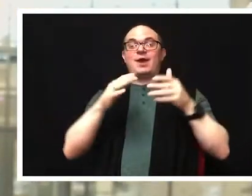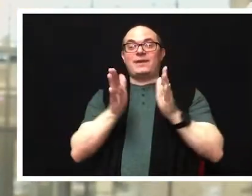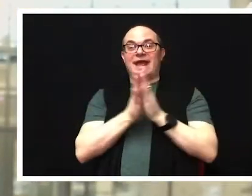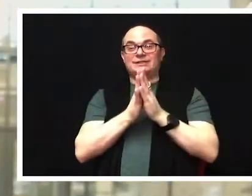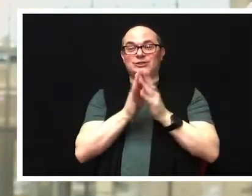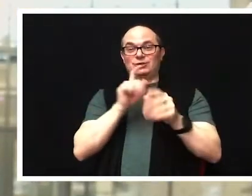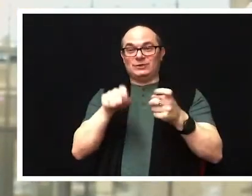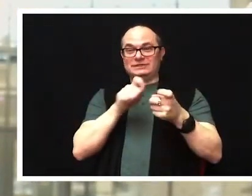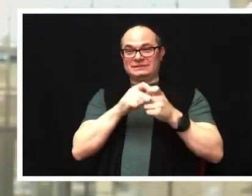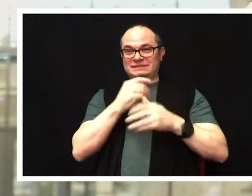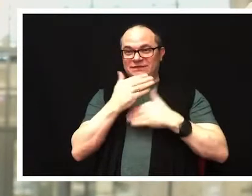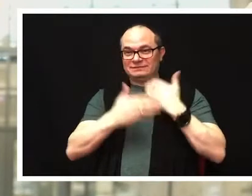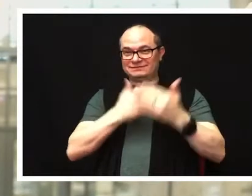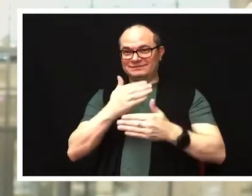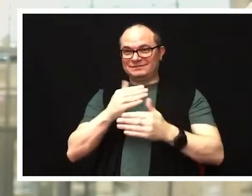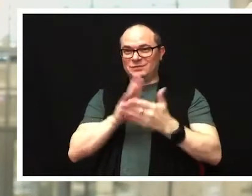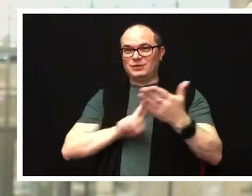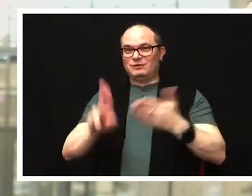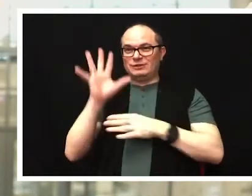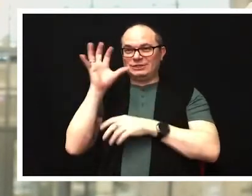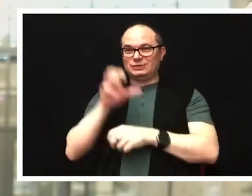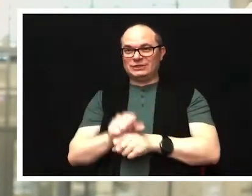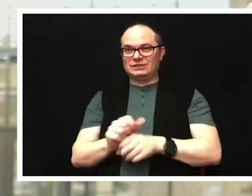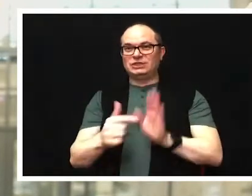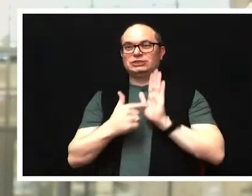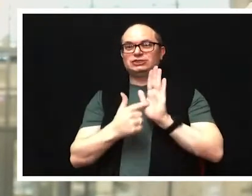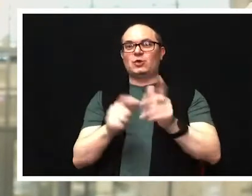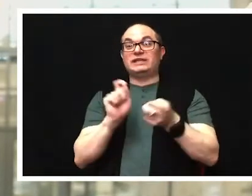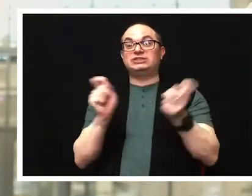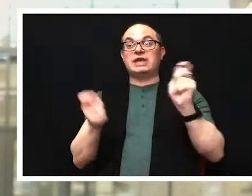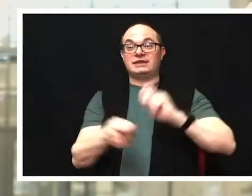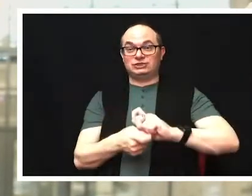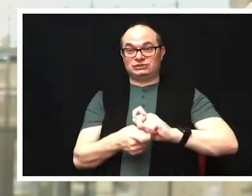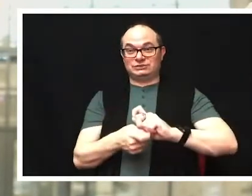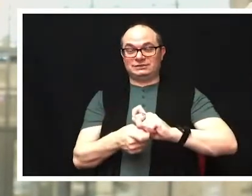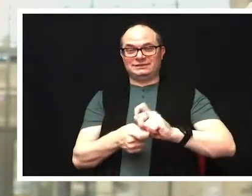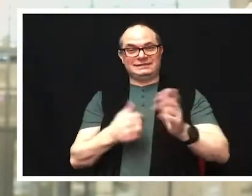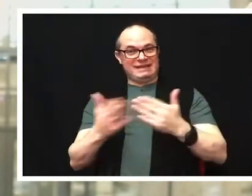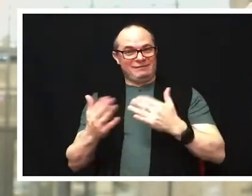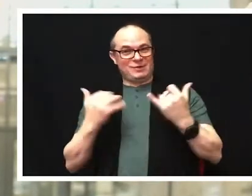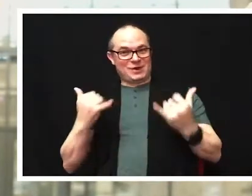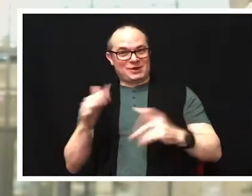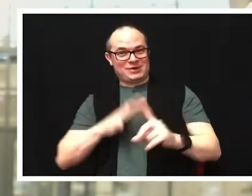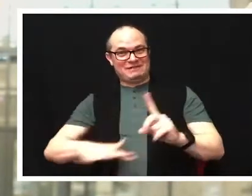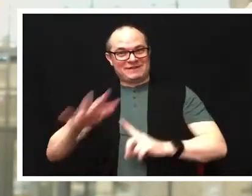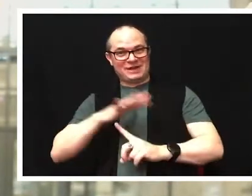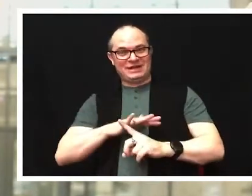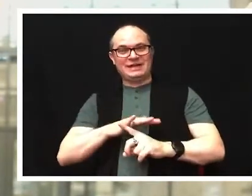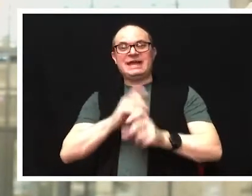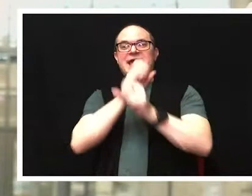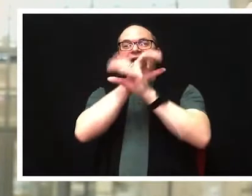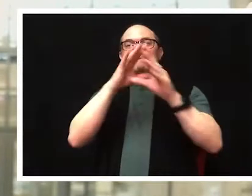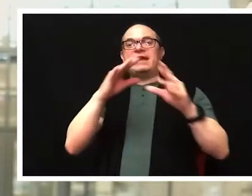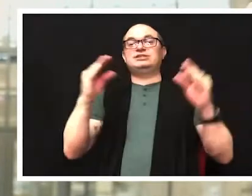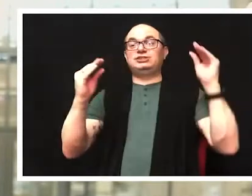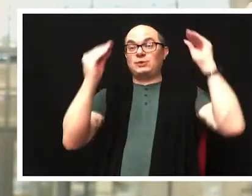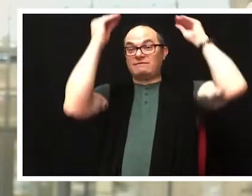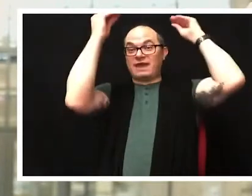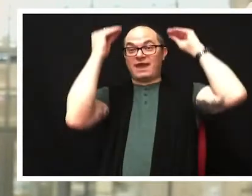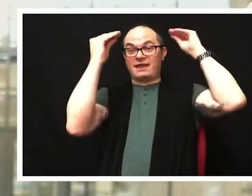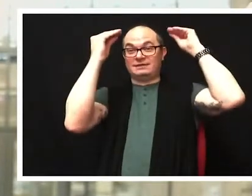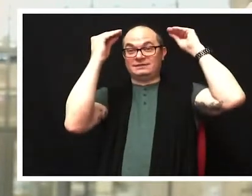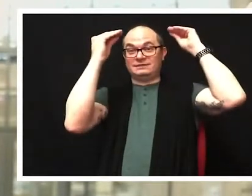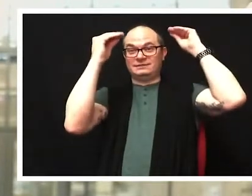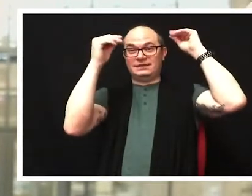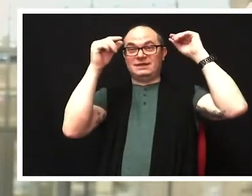do the following. In keeping with university tradition, symbolizing change, even in our current environment, imagining you have a cap